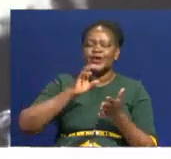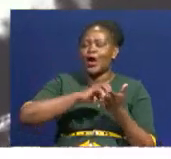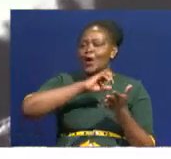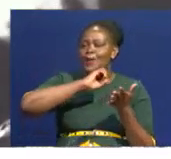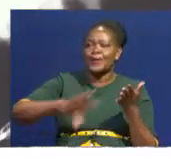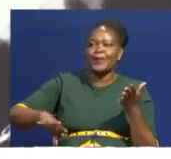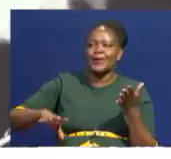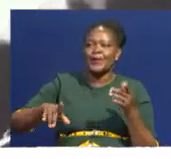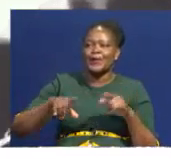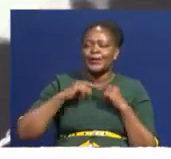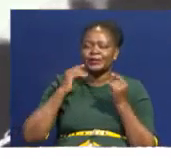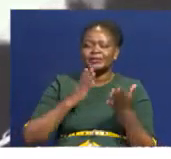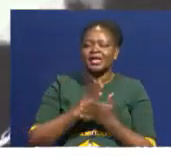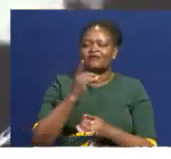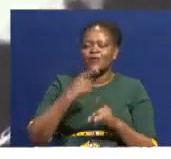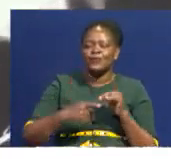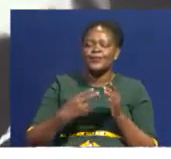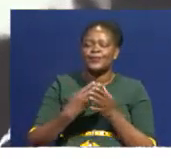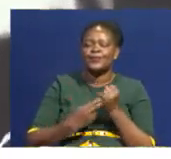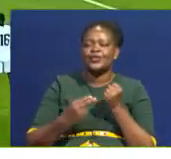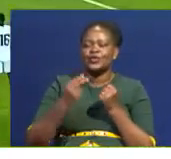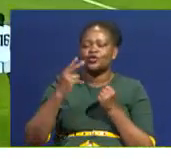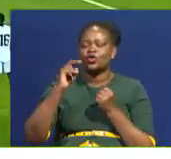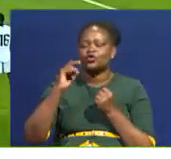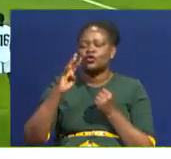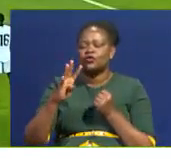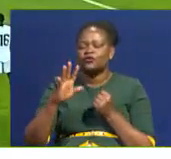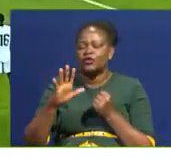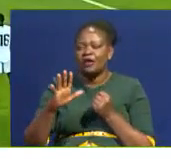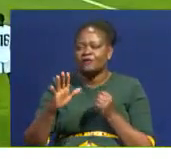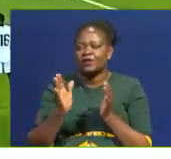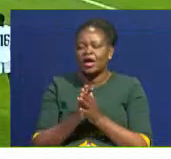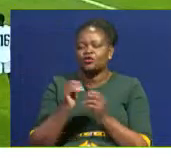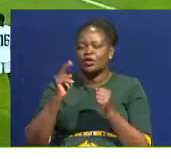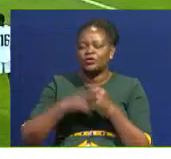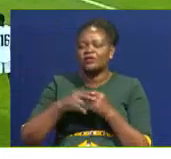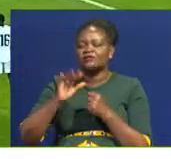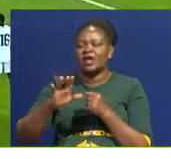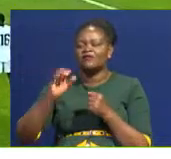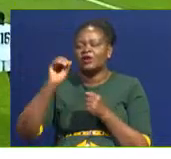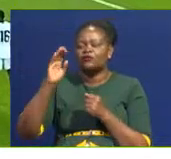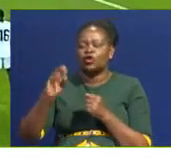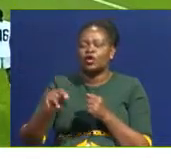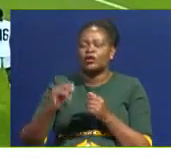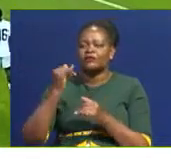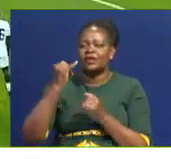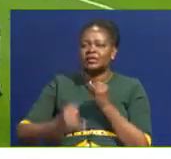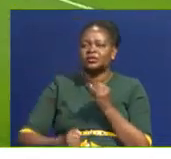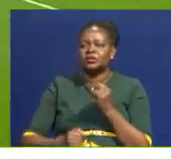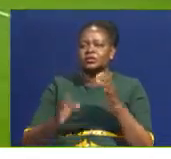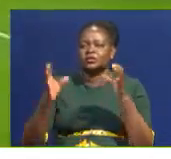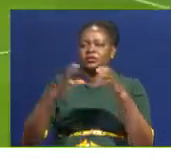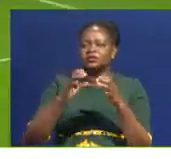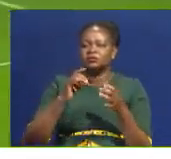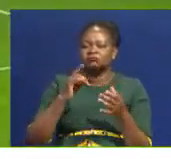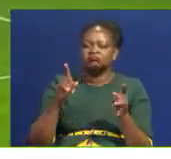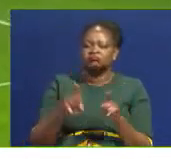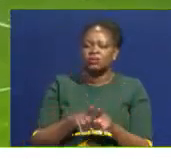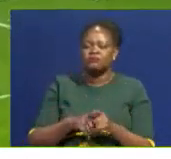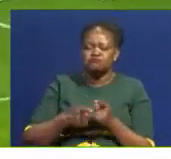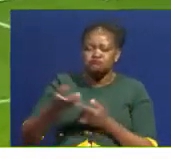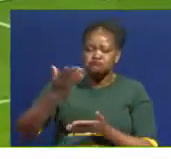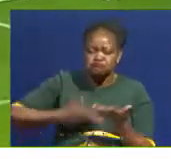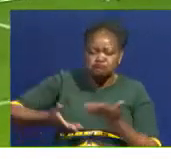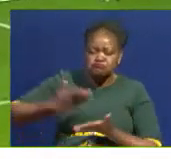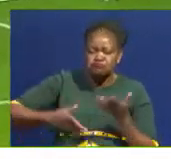the hosting rights for both the 2025 CHAN and the 2027 AFCON finals. The agency, however, is still engaging